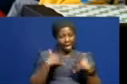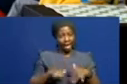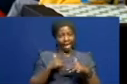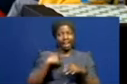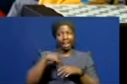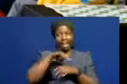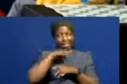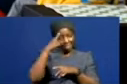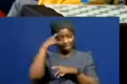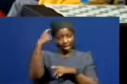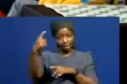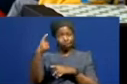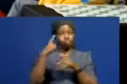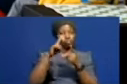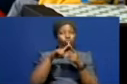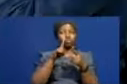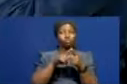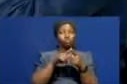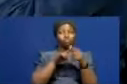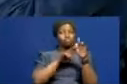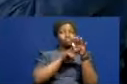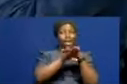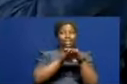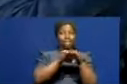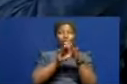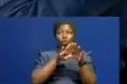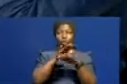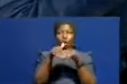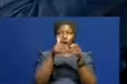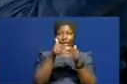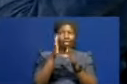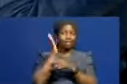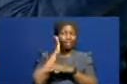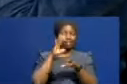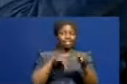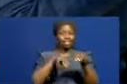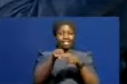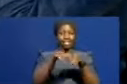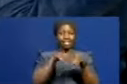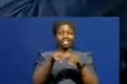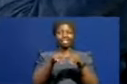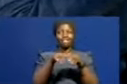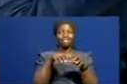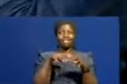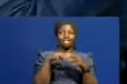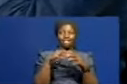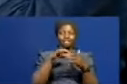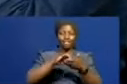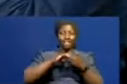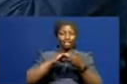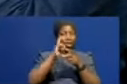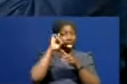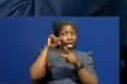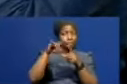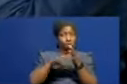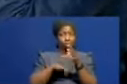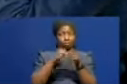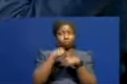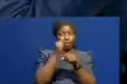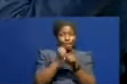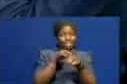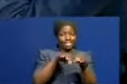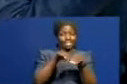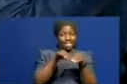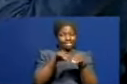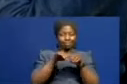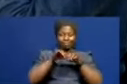to reach to every single individual. The Deaf Chess Federation is also looking at popularizing chess sport among the deaf community